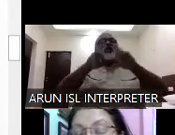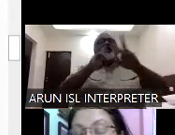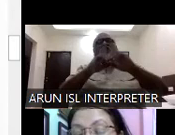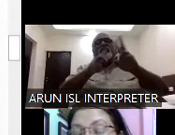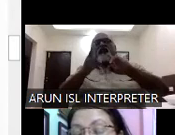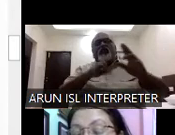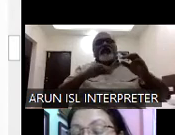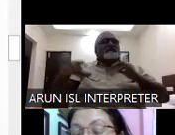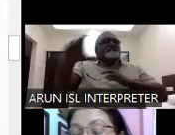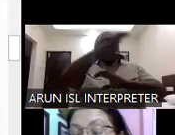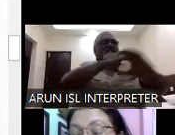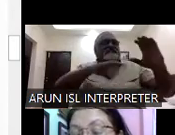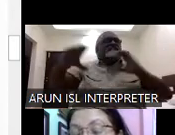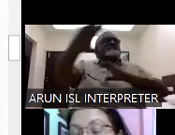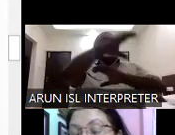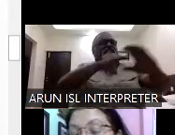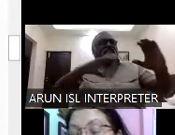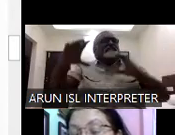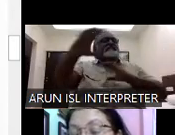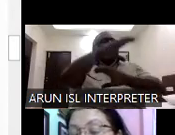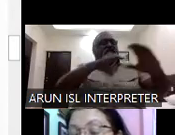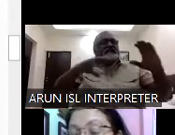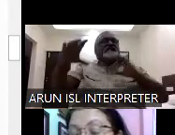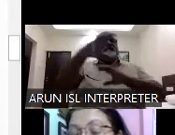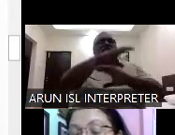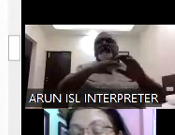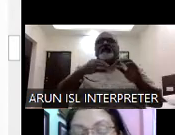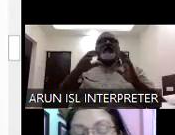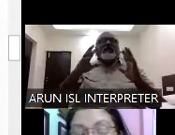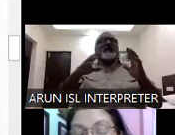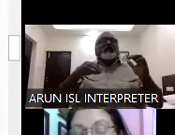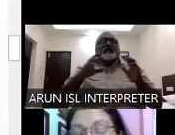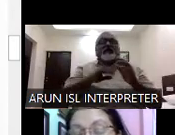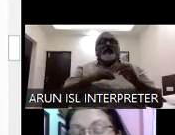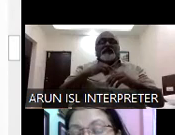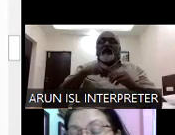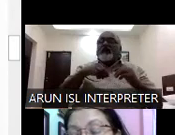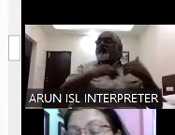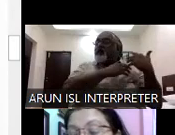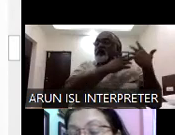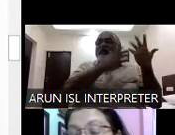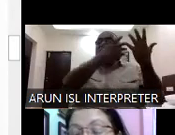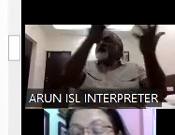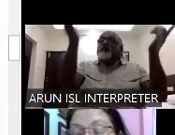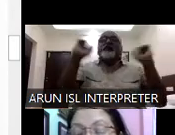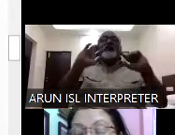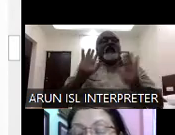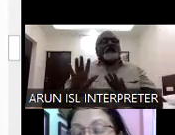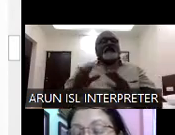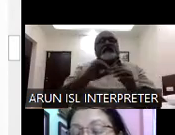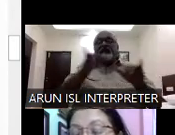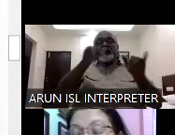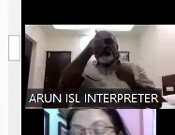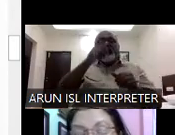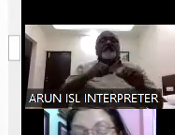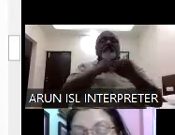fight against the imperial rule as an important journey in the democratic process.